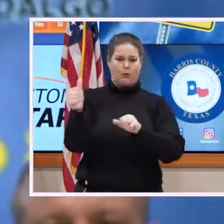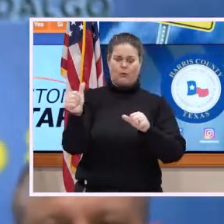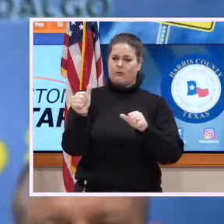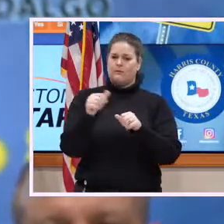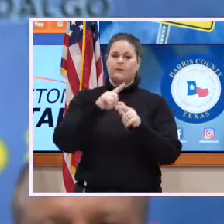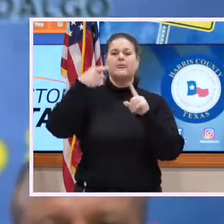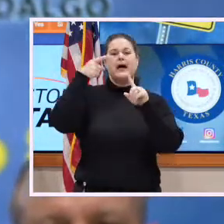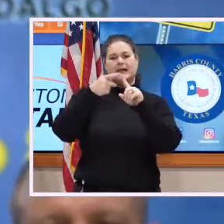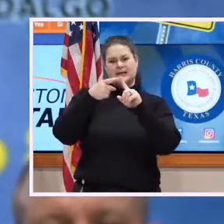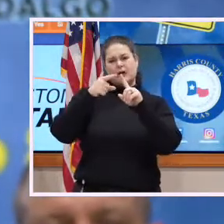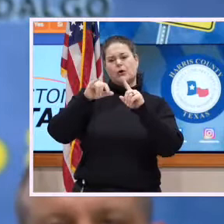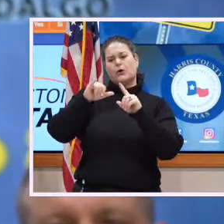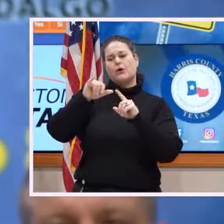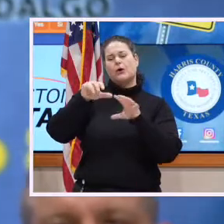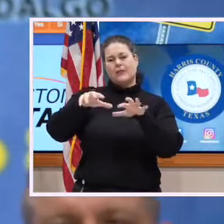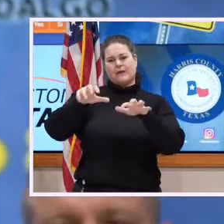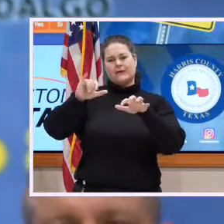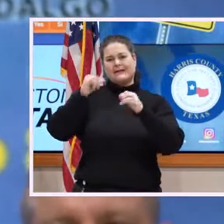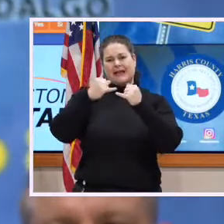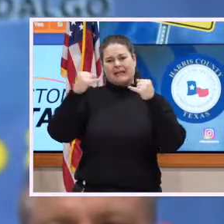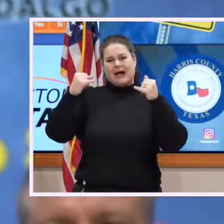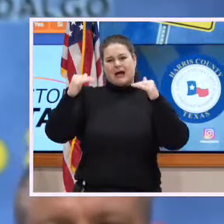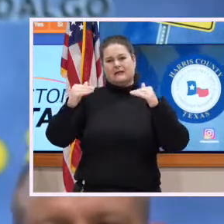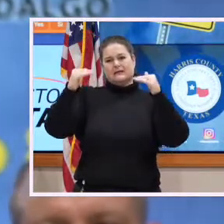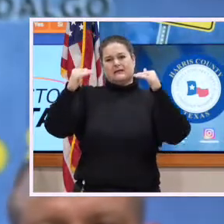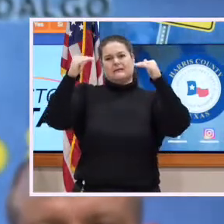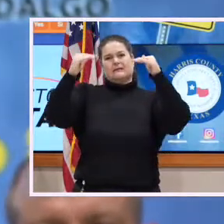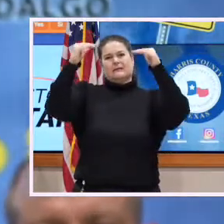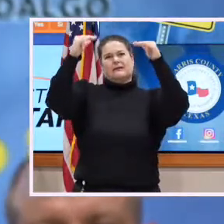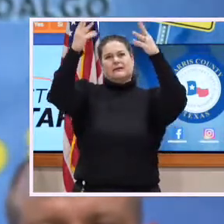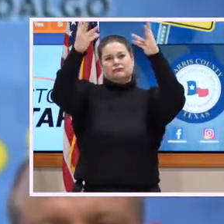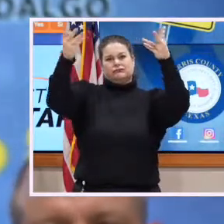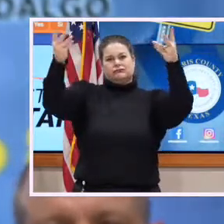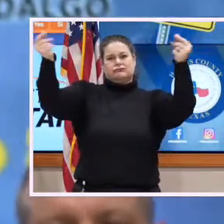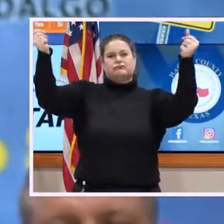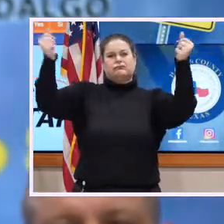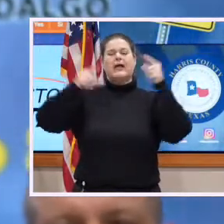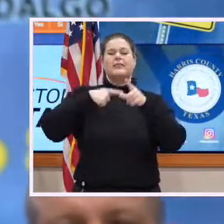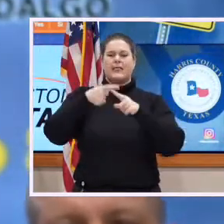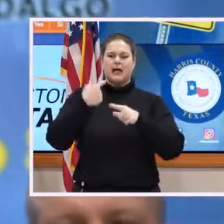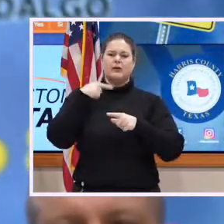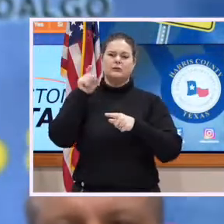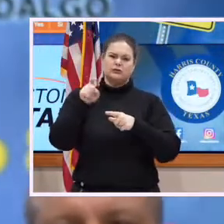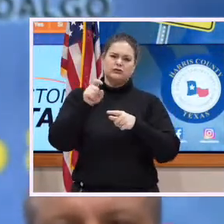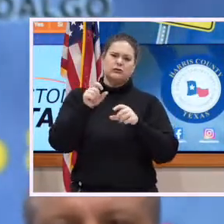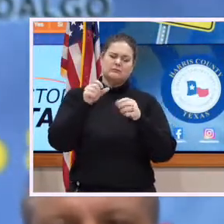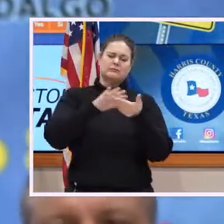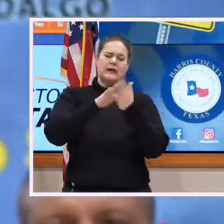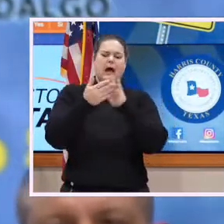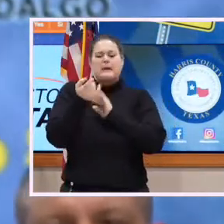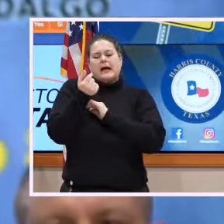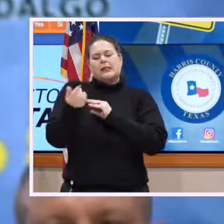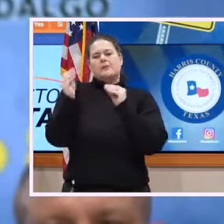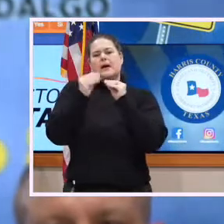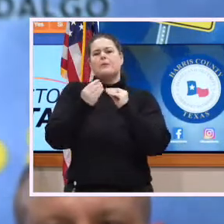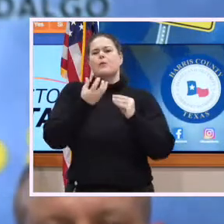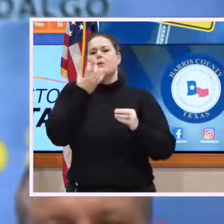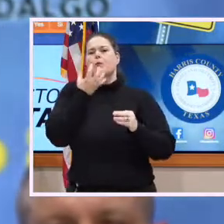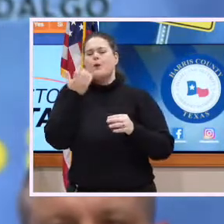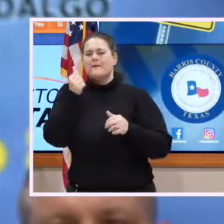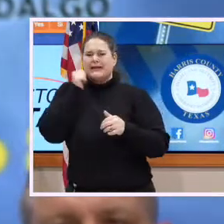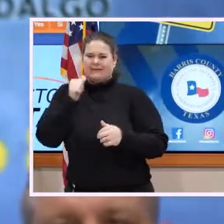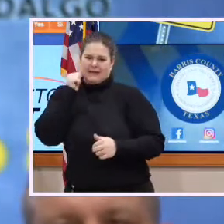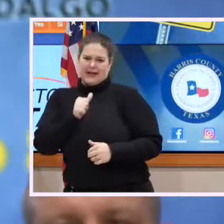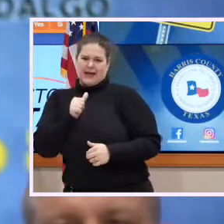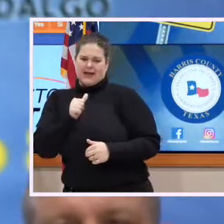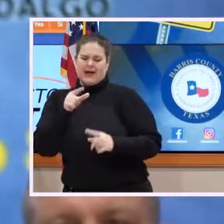line moves to the north and the ice begins to melt. And then we should gradually come out of this, warmer and warmer each day. We'll still go below freezing